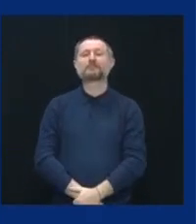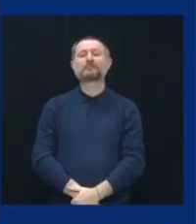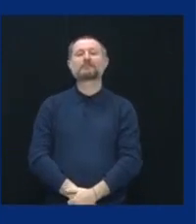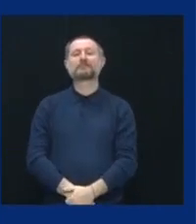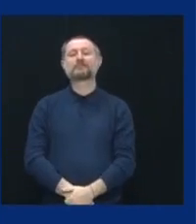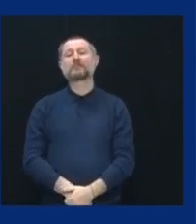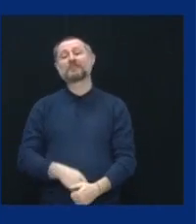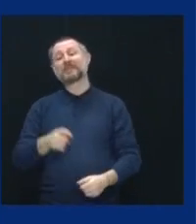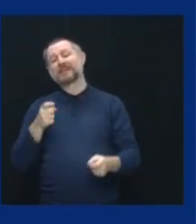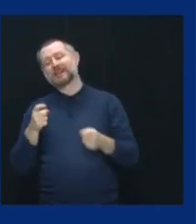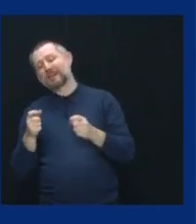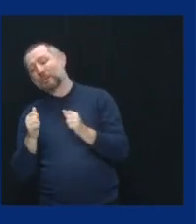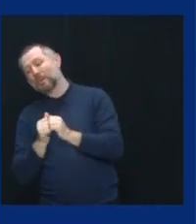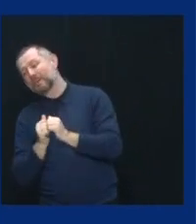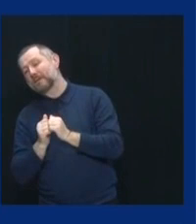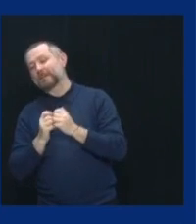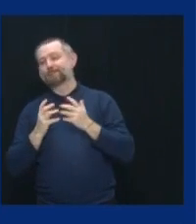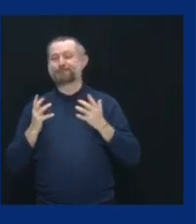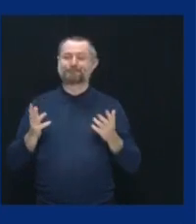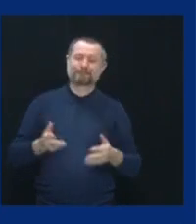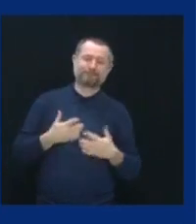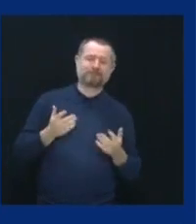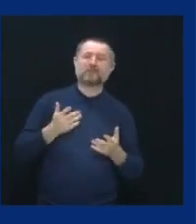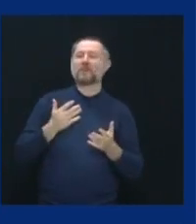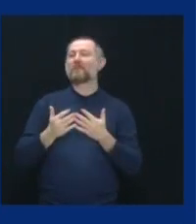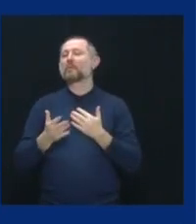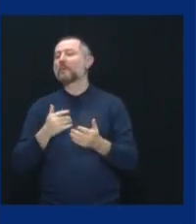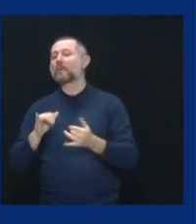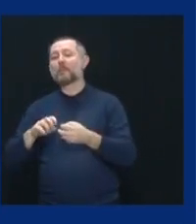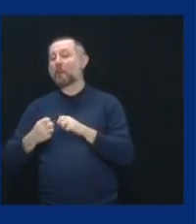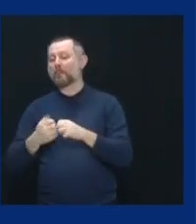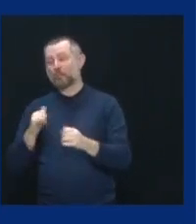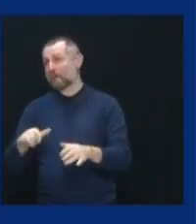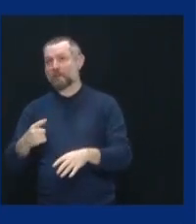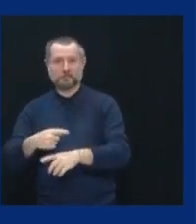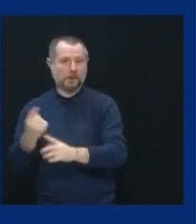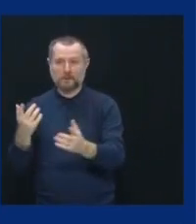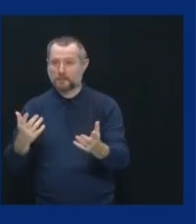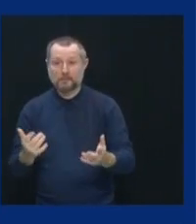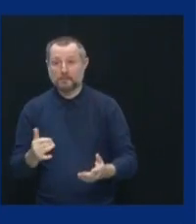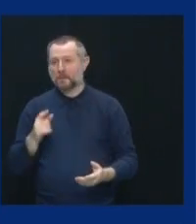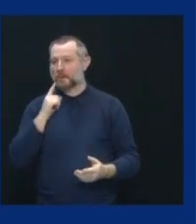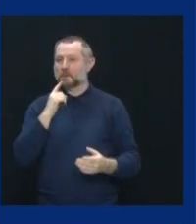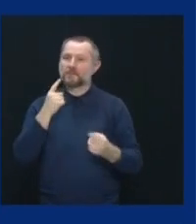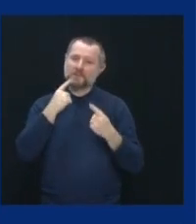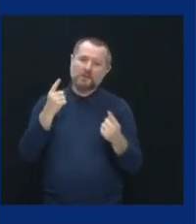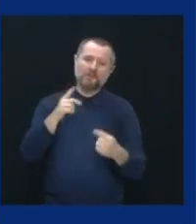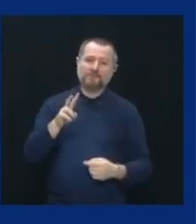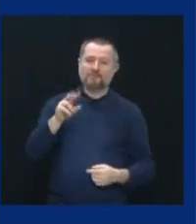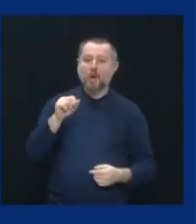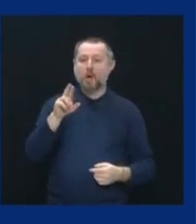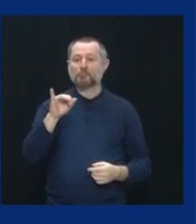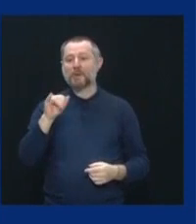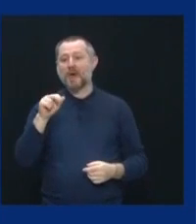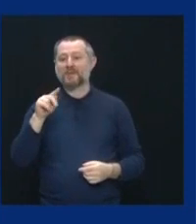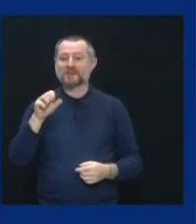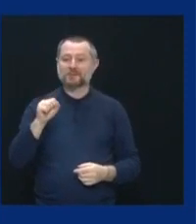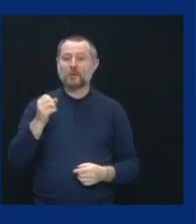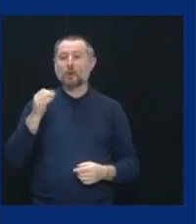Dealing with whatever the issue is. Today it's variance of interest. Today